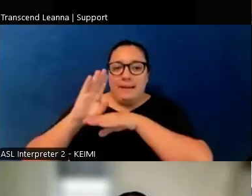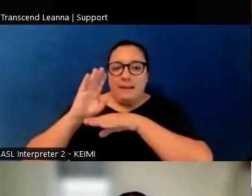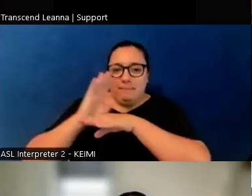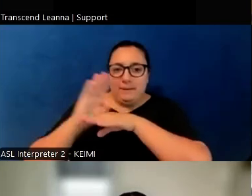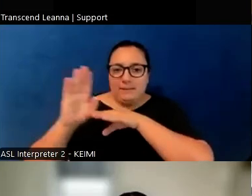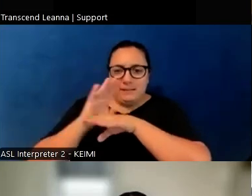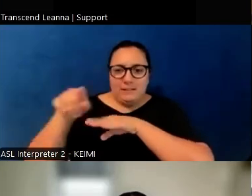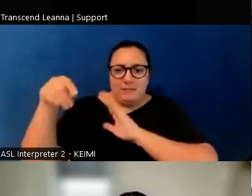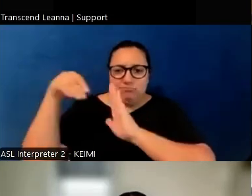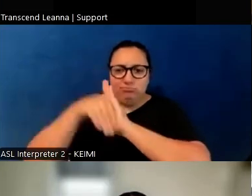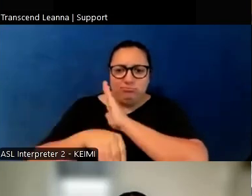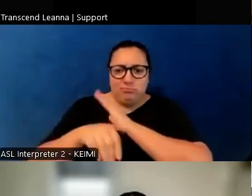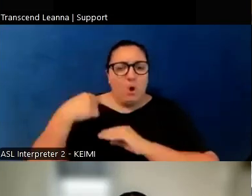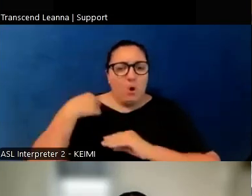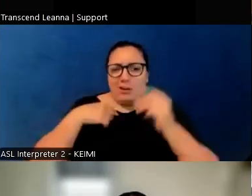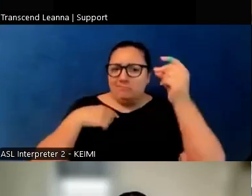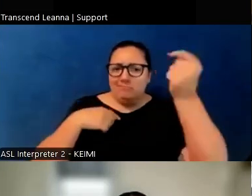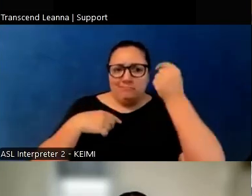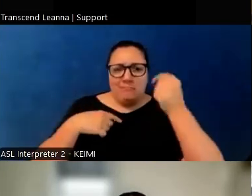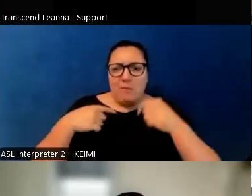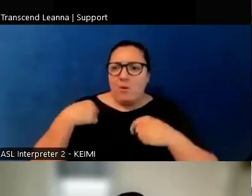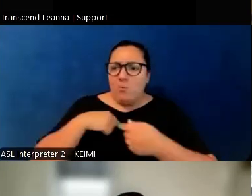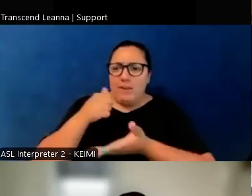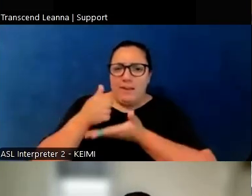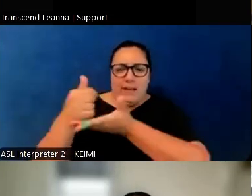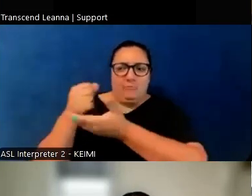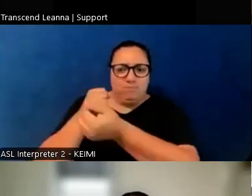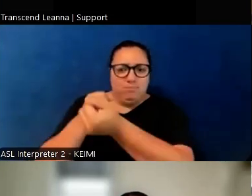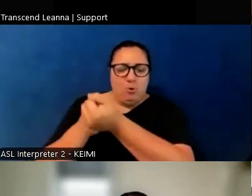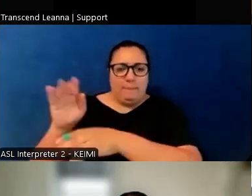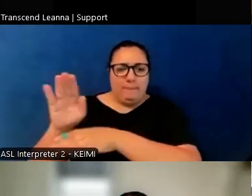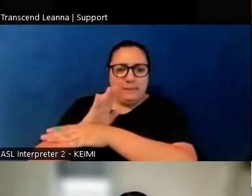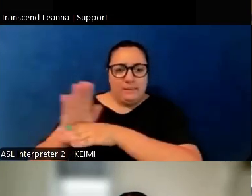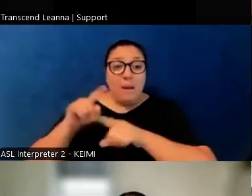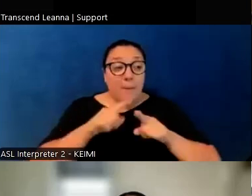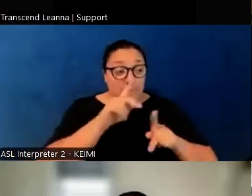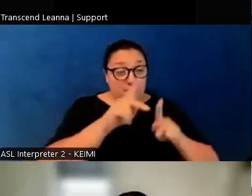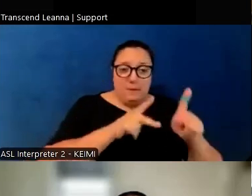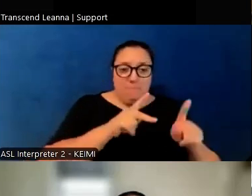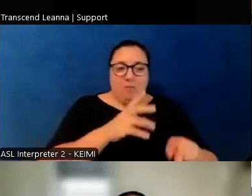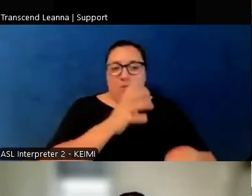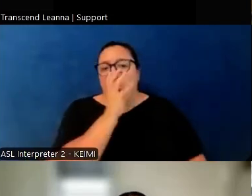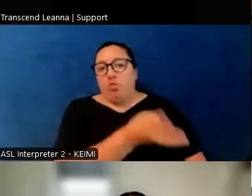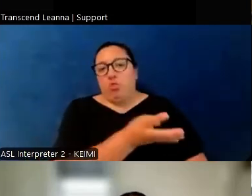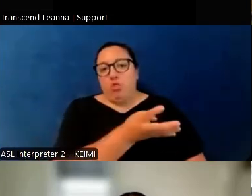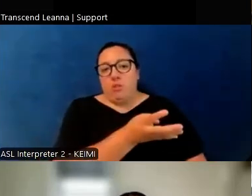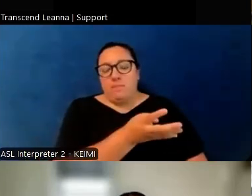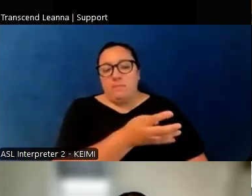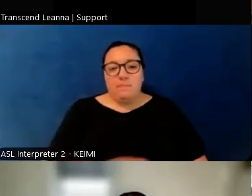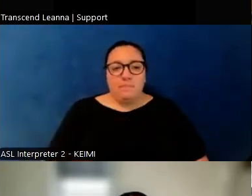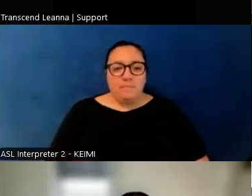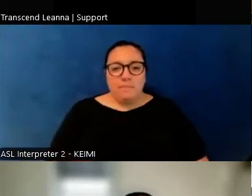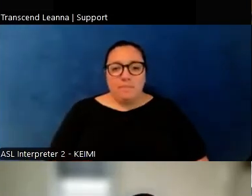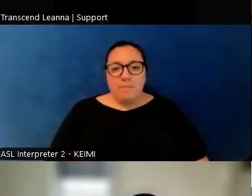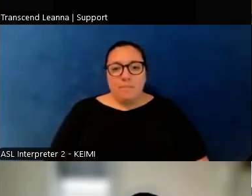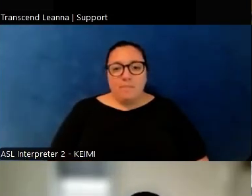collapse and how we were quick to bail out businesses, but we didn't want to bail out people. And everything is not supposed to, or